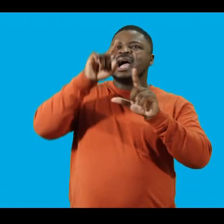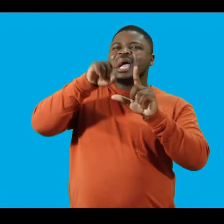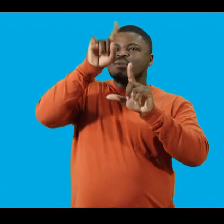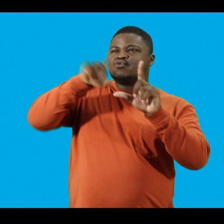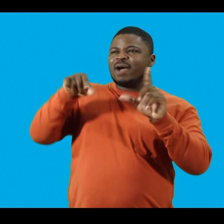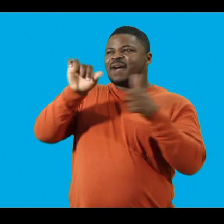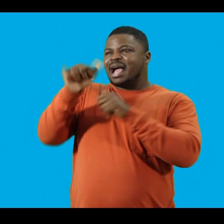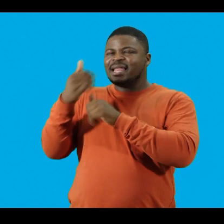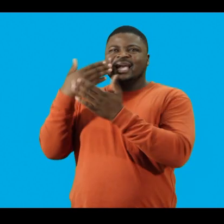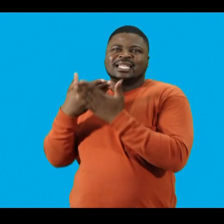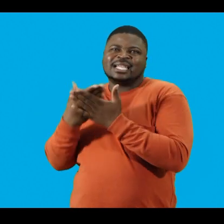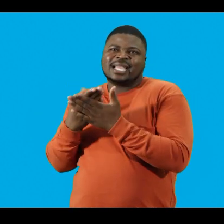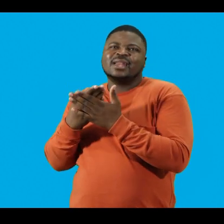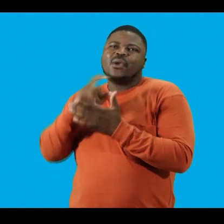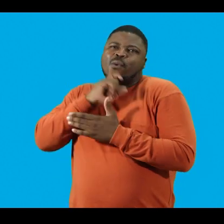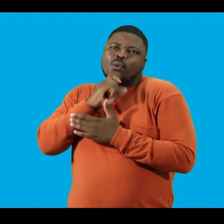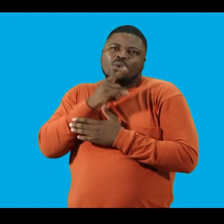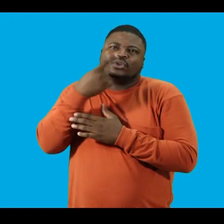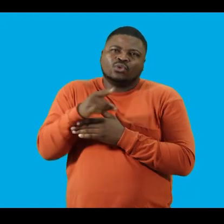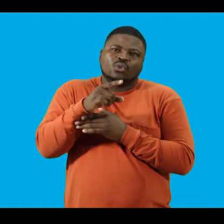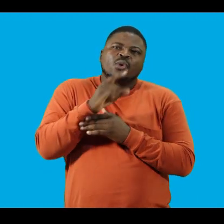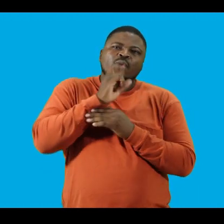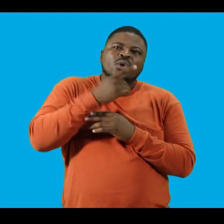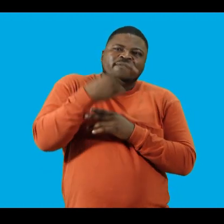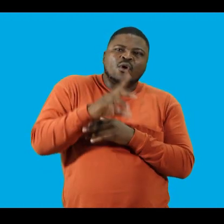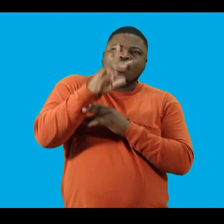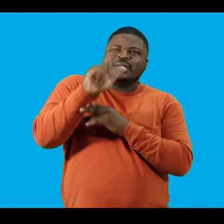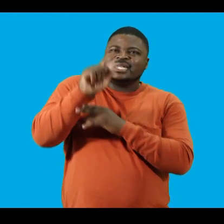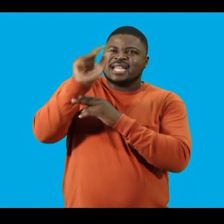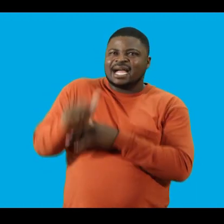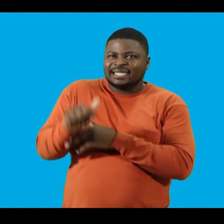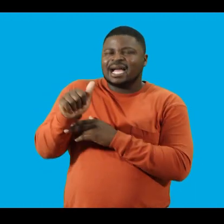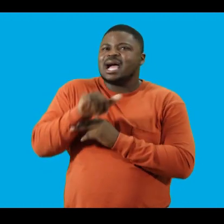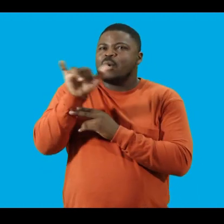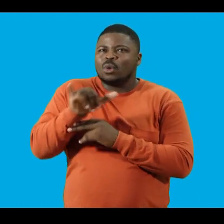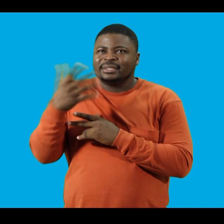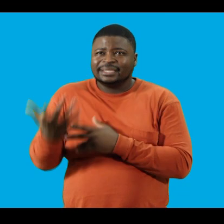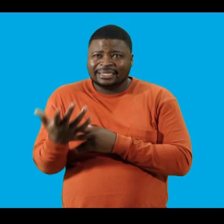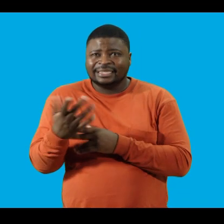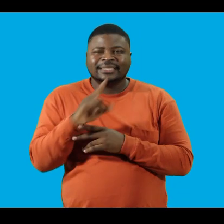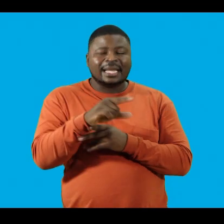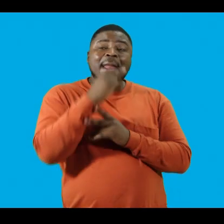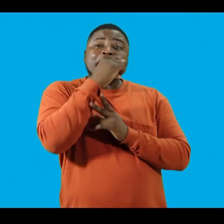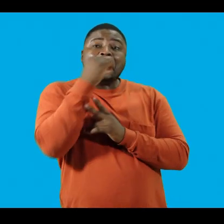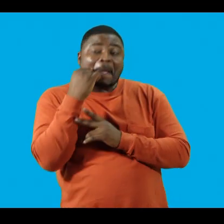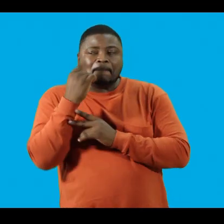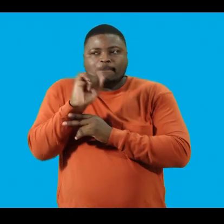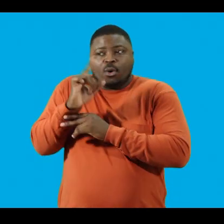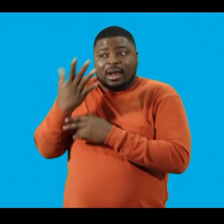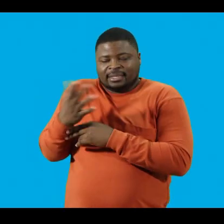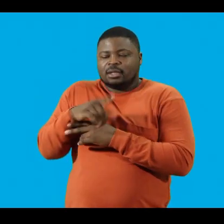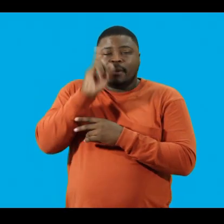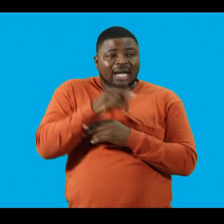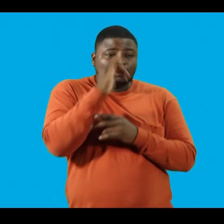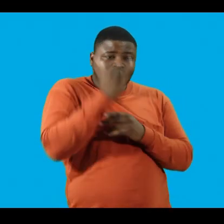when you need to name a type of graph that can be used, you need to look at the type of